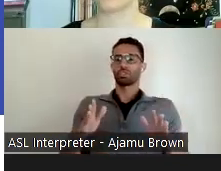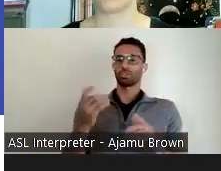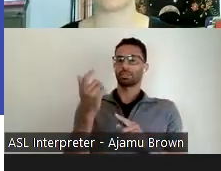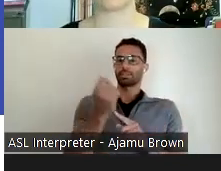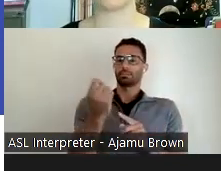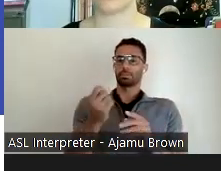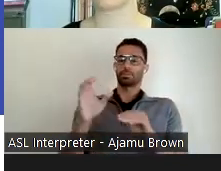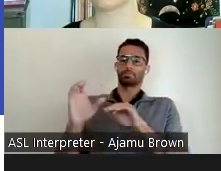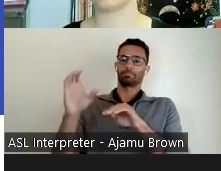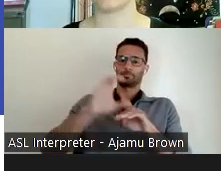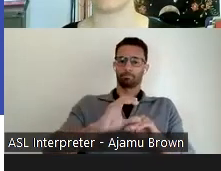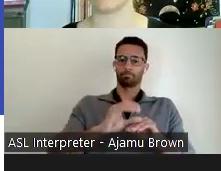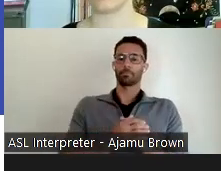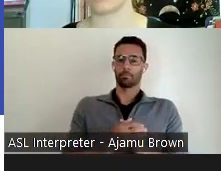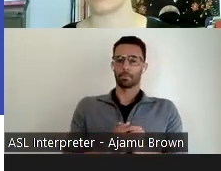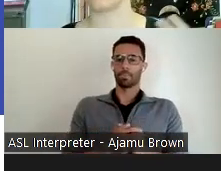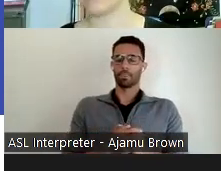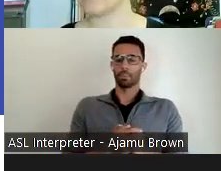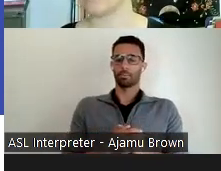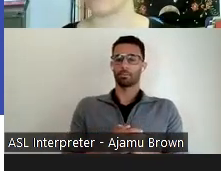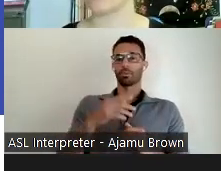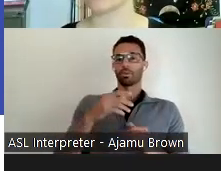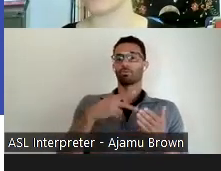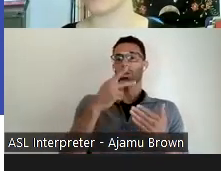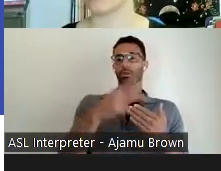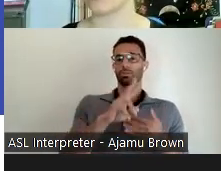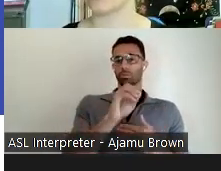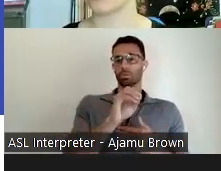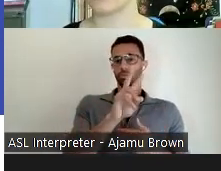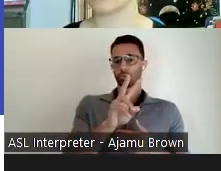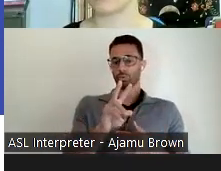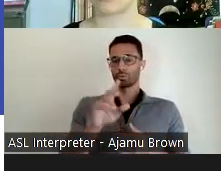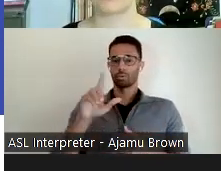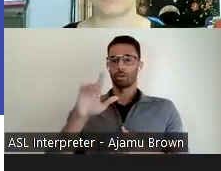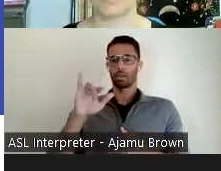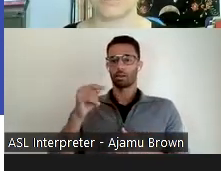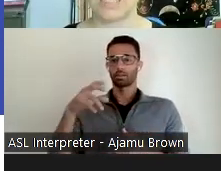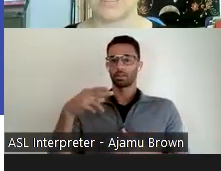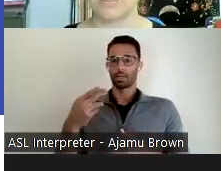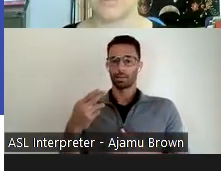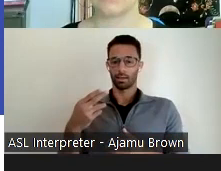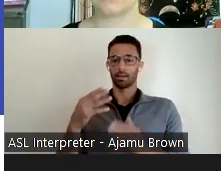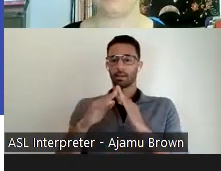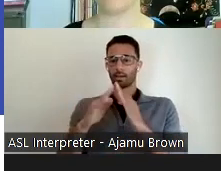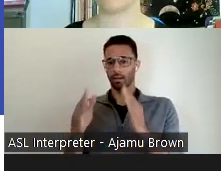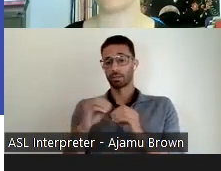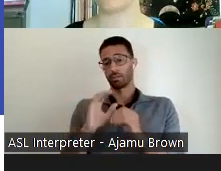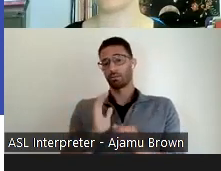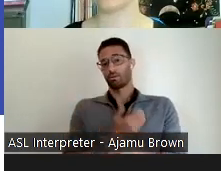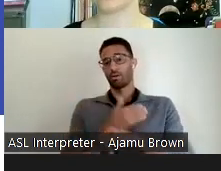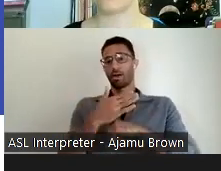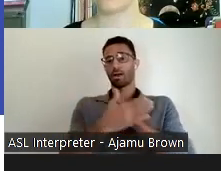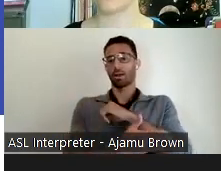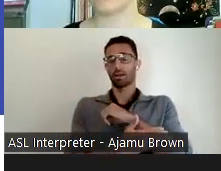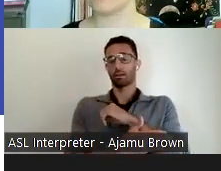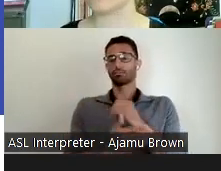Project 202 housing or LIHTC housing, something along those lines. In our county, again, the average wait